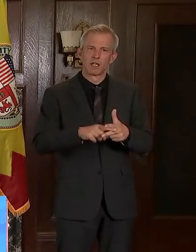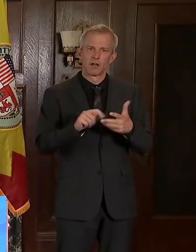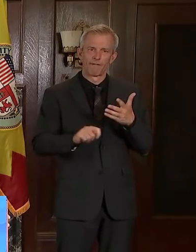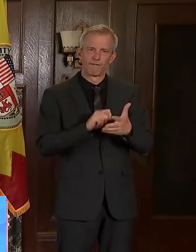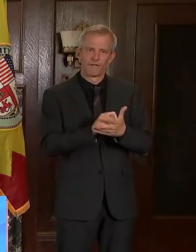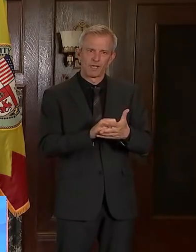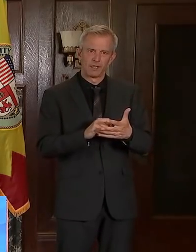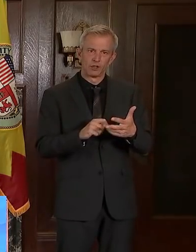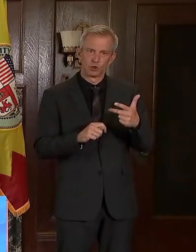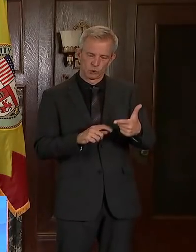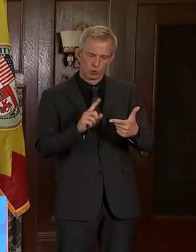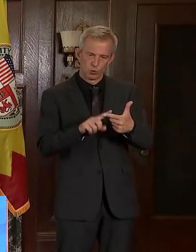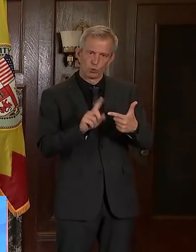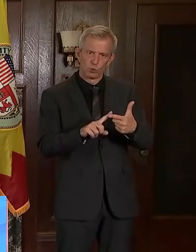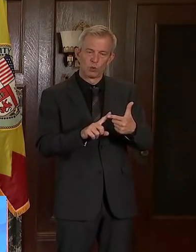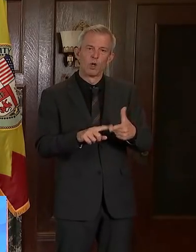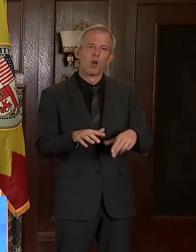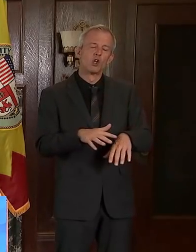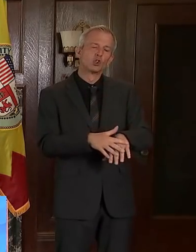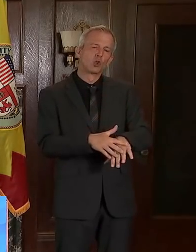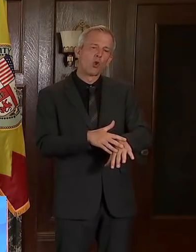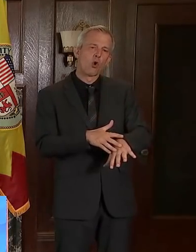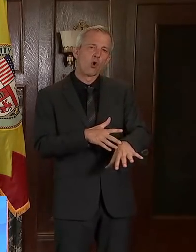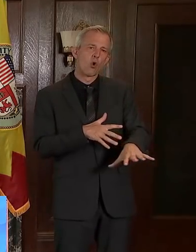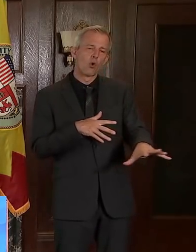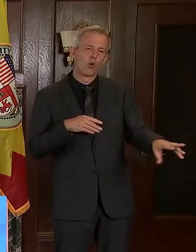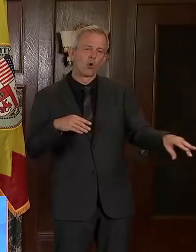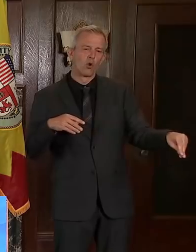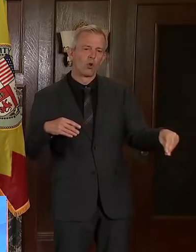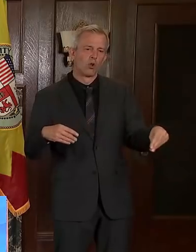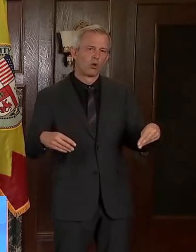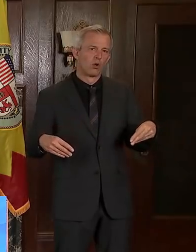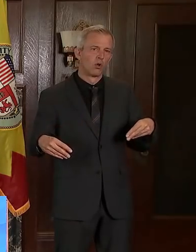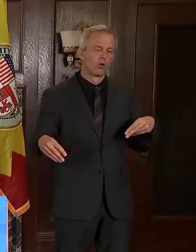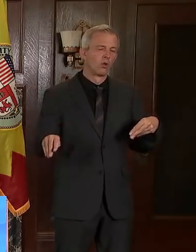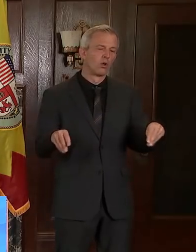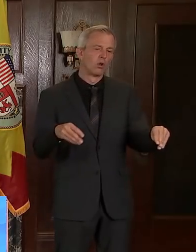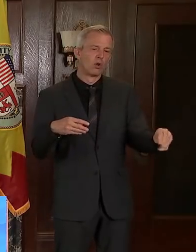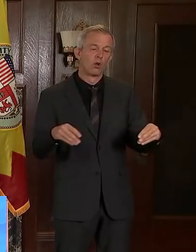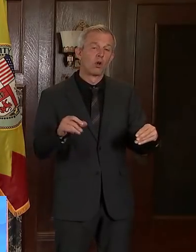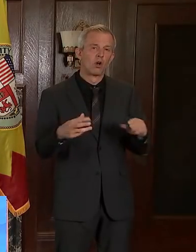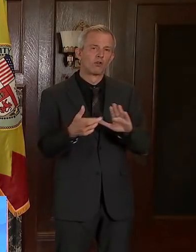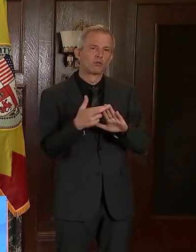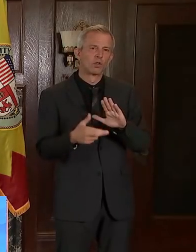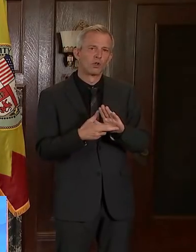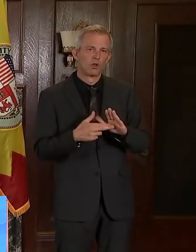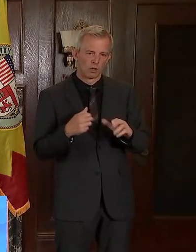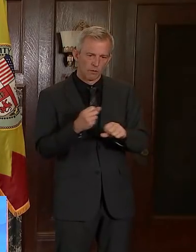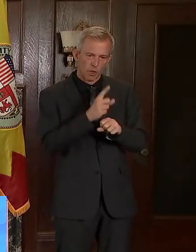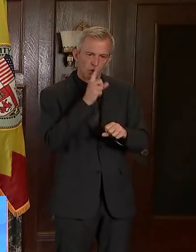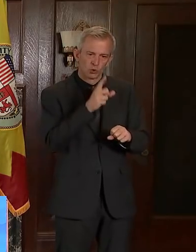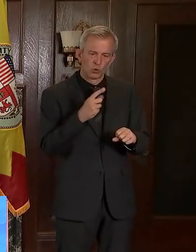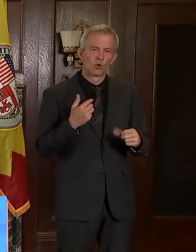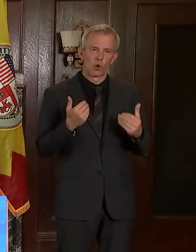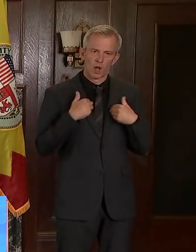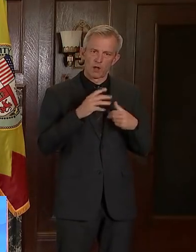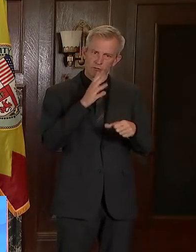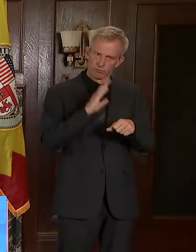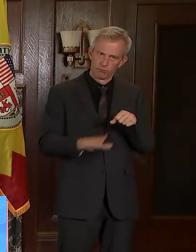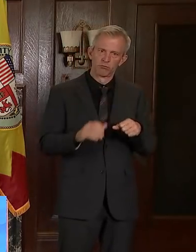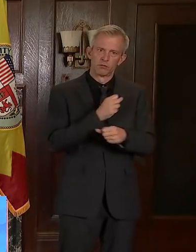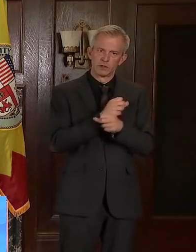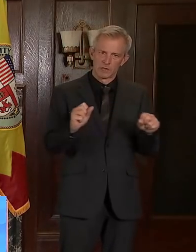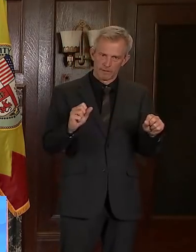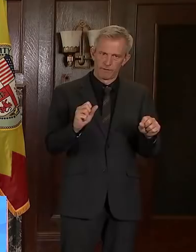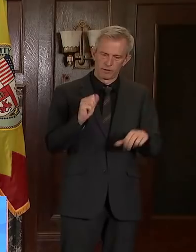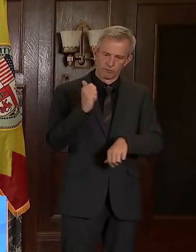a gradual loosening of some of the restrictions while always ensuring there's adequate safety measures that are in place. And this